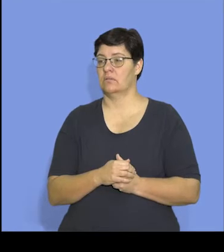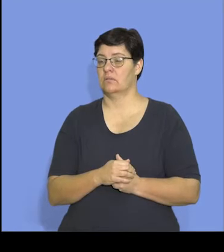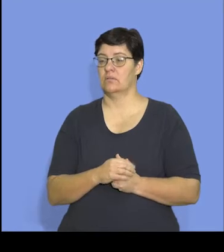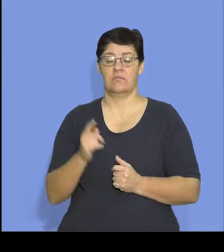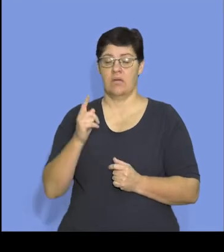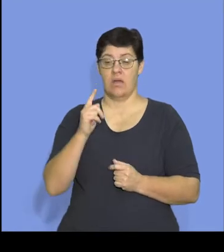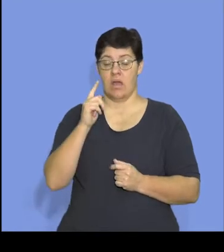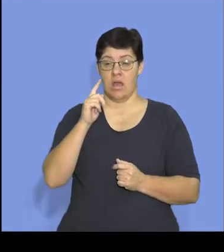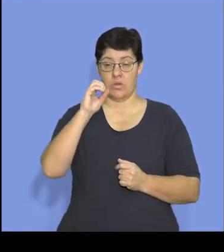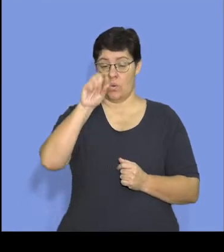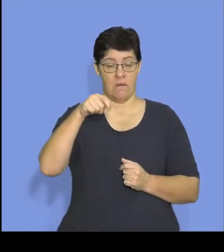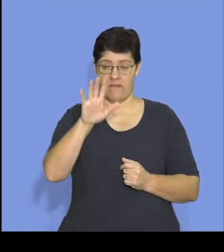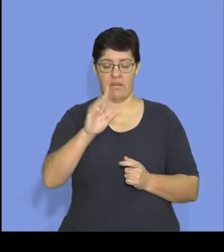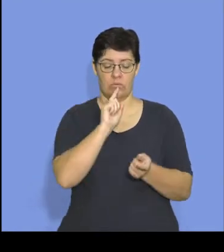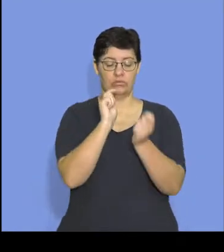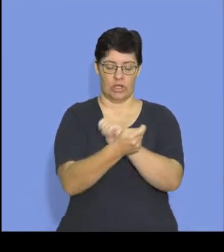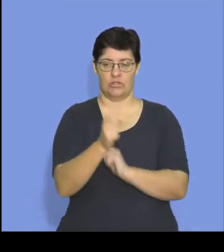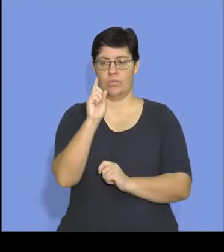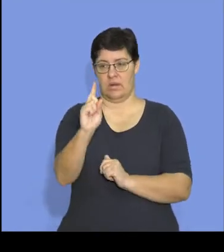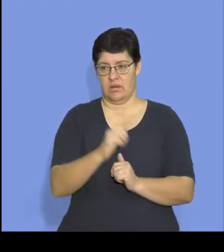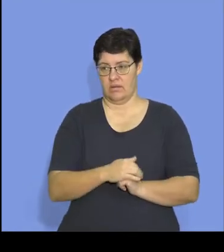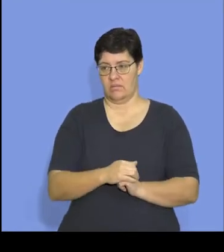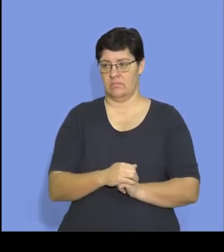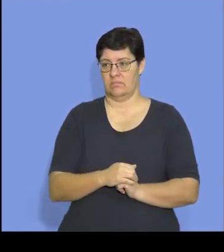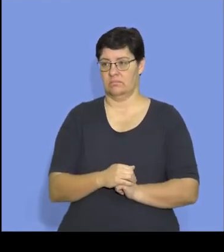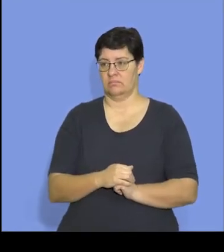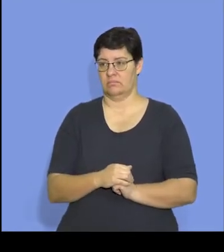half, this becomes 1.